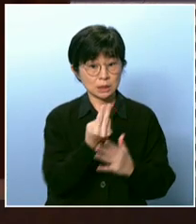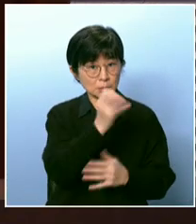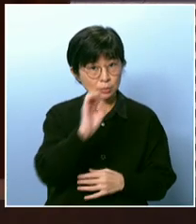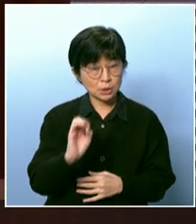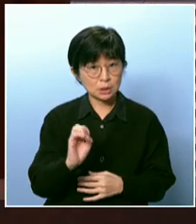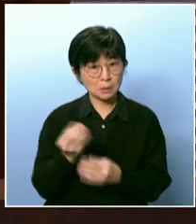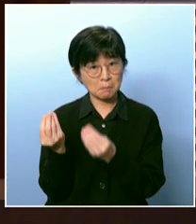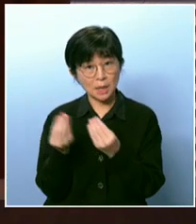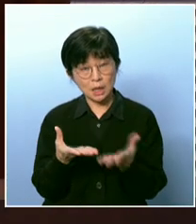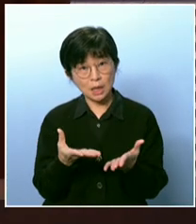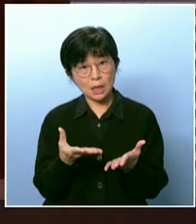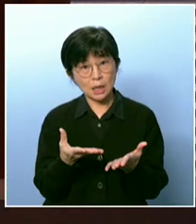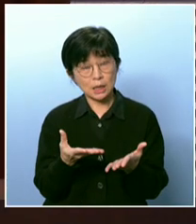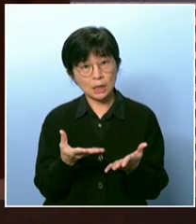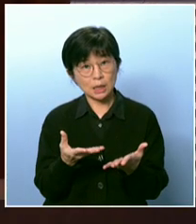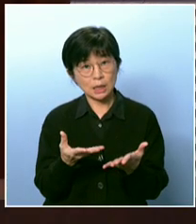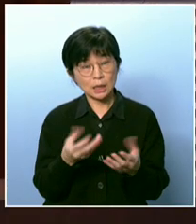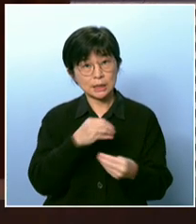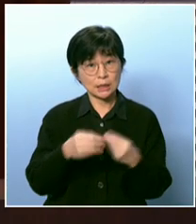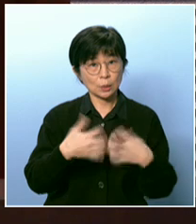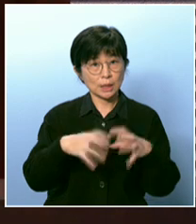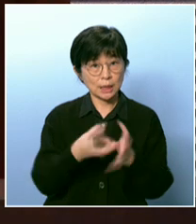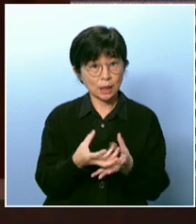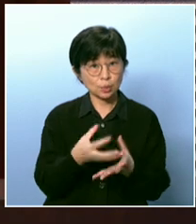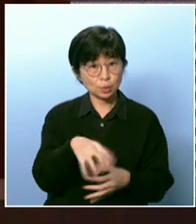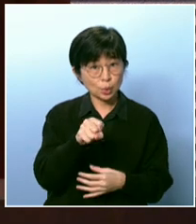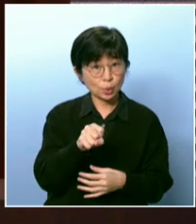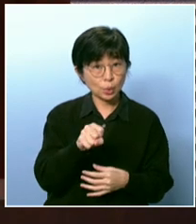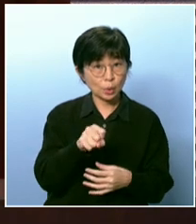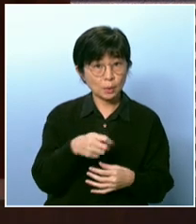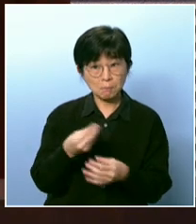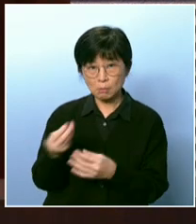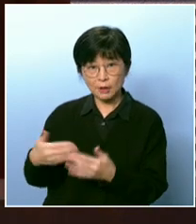be additional things that they would remove.